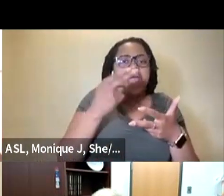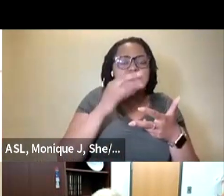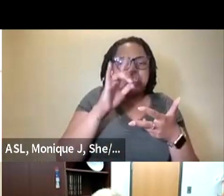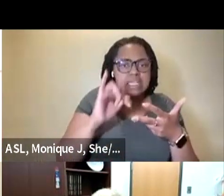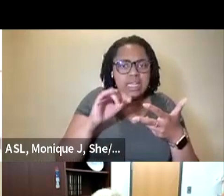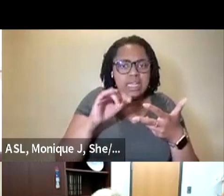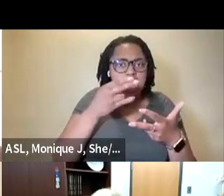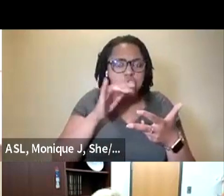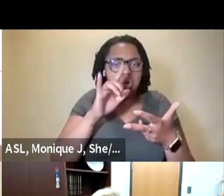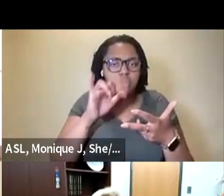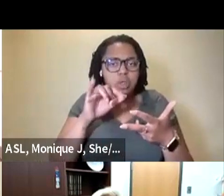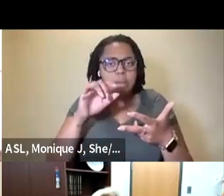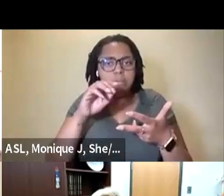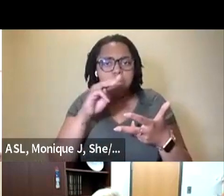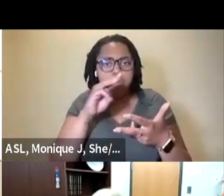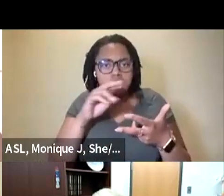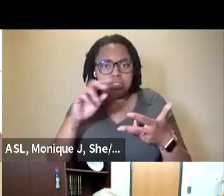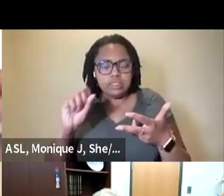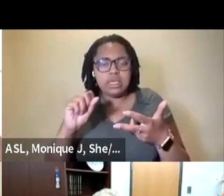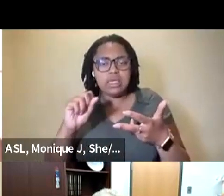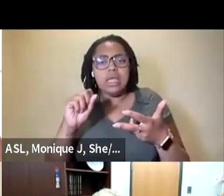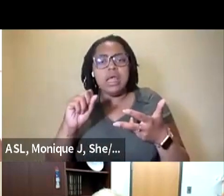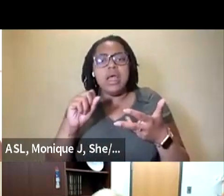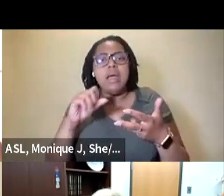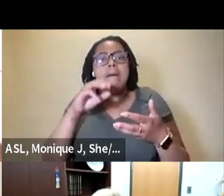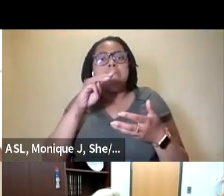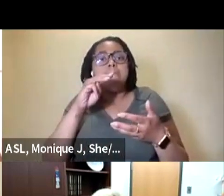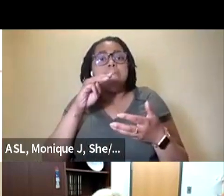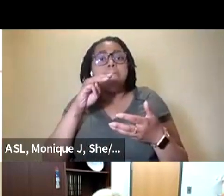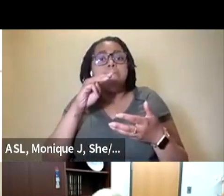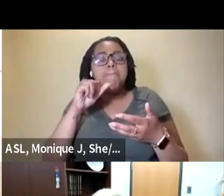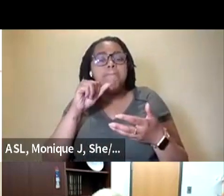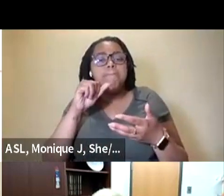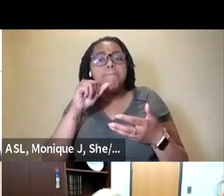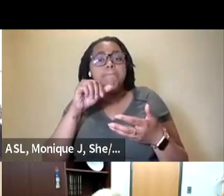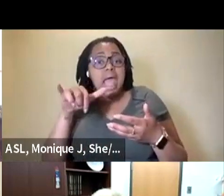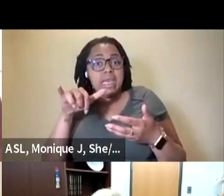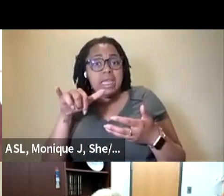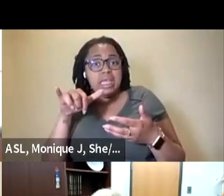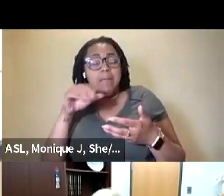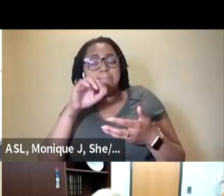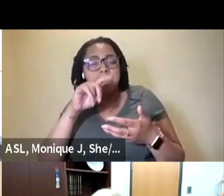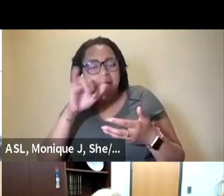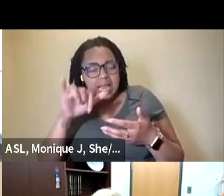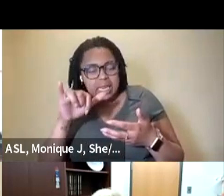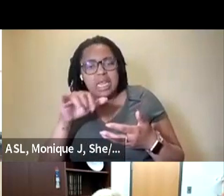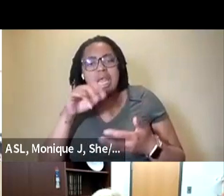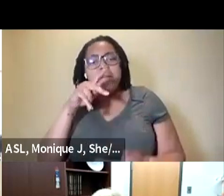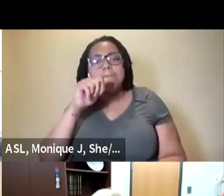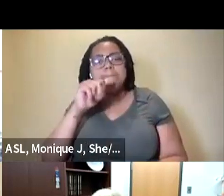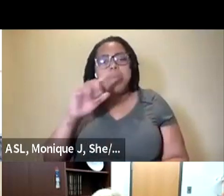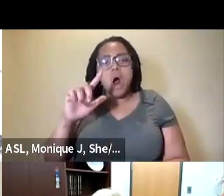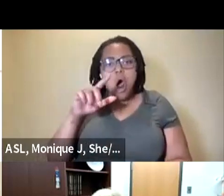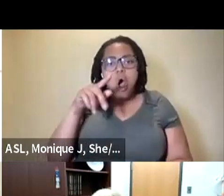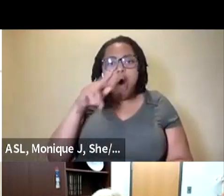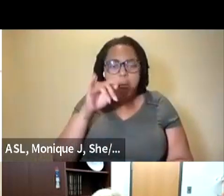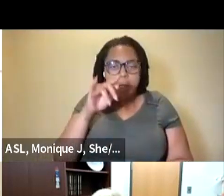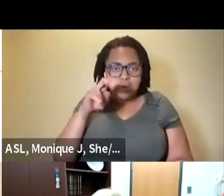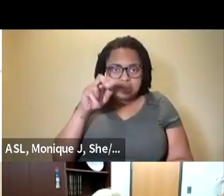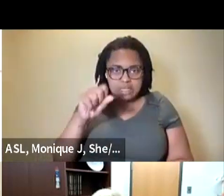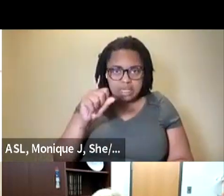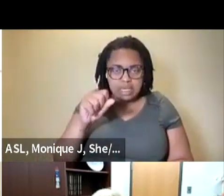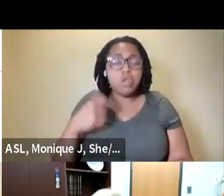Matty Matheson, and Paul Robertson. And then we will also need to vote on second terms for current Codi